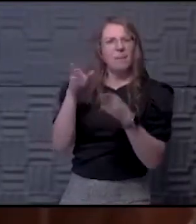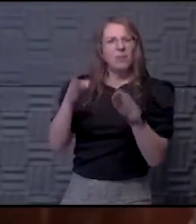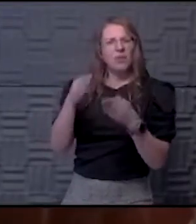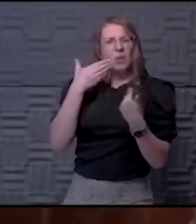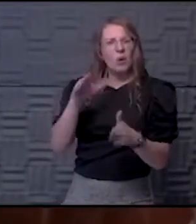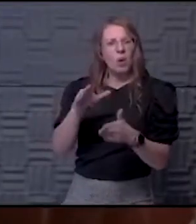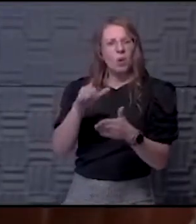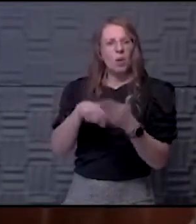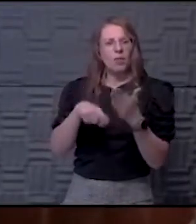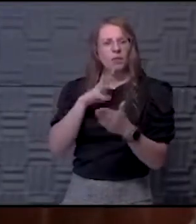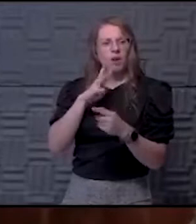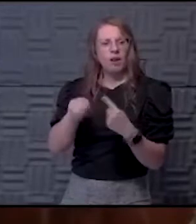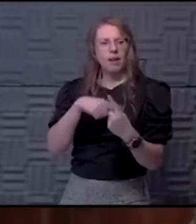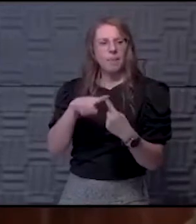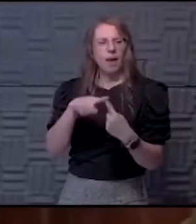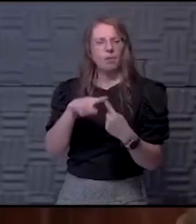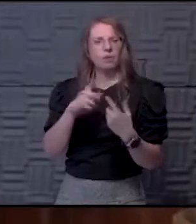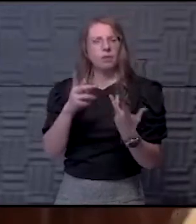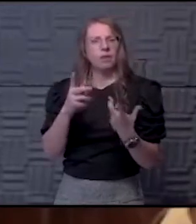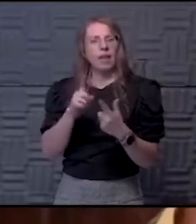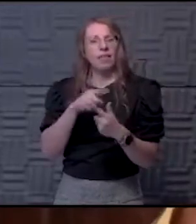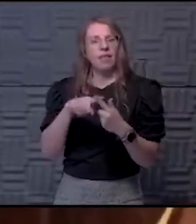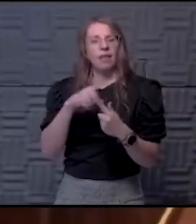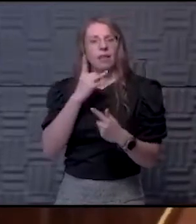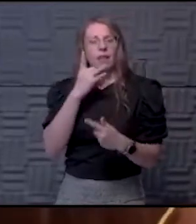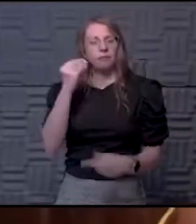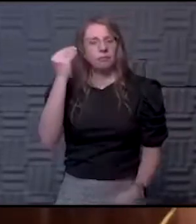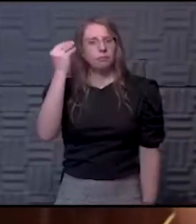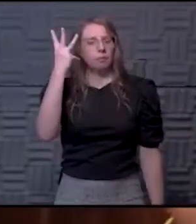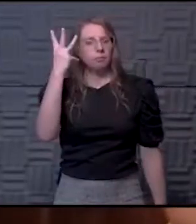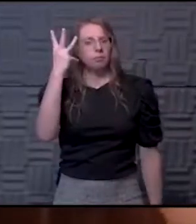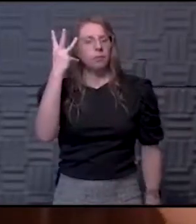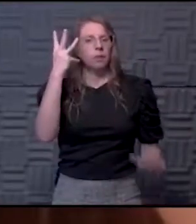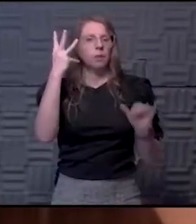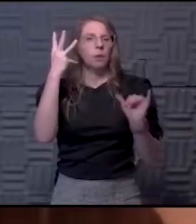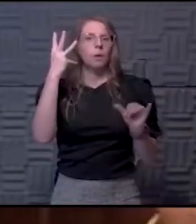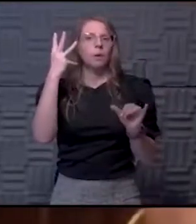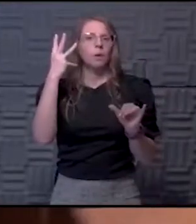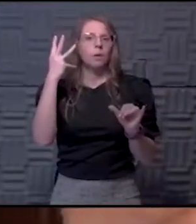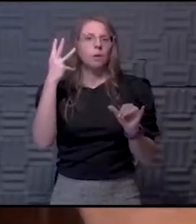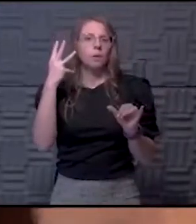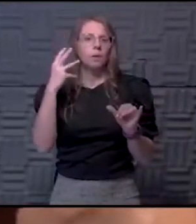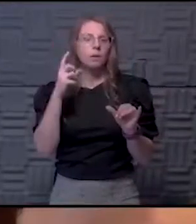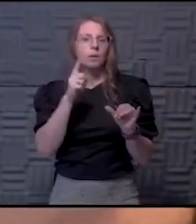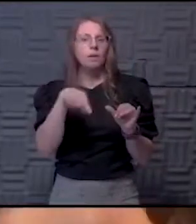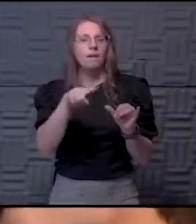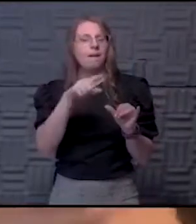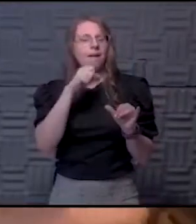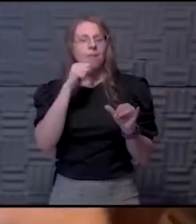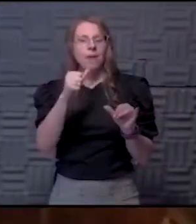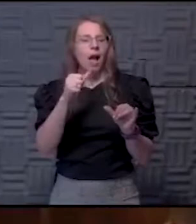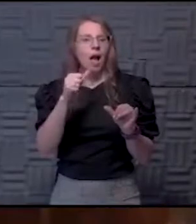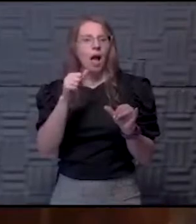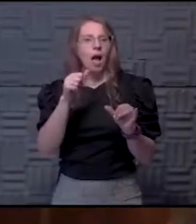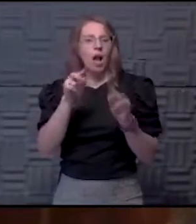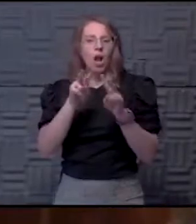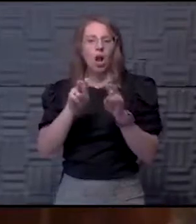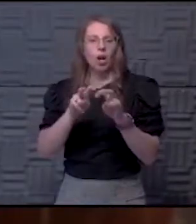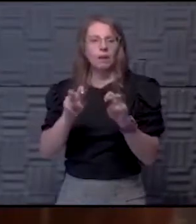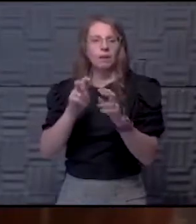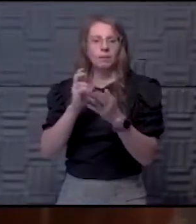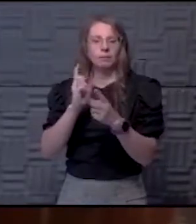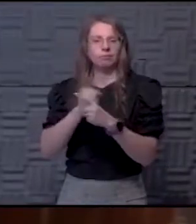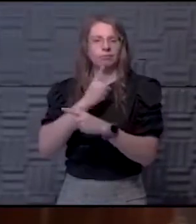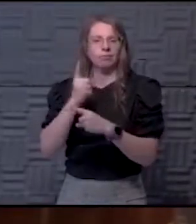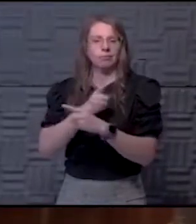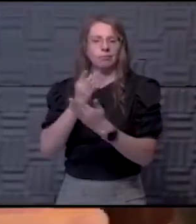they're talking. And then the light bulb goes on for them. I'm not looking at credible sources